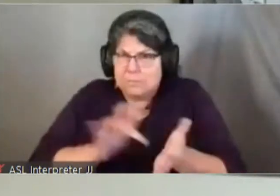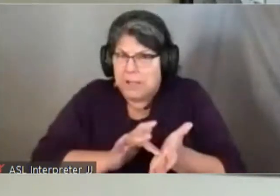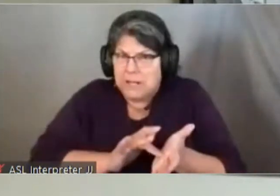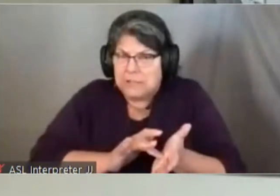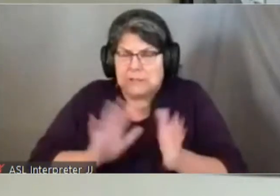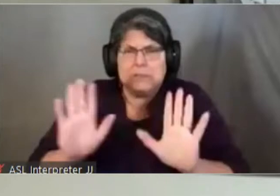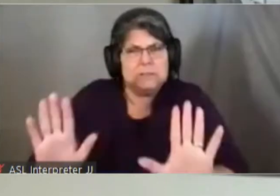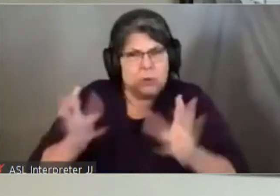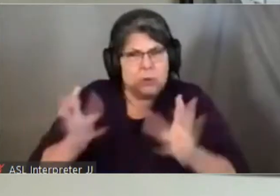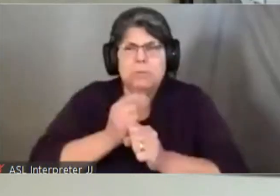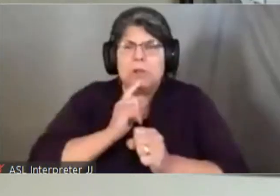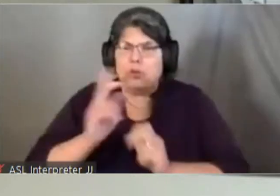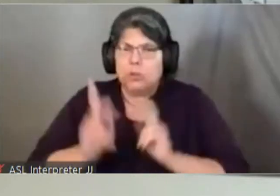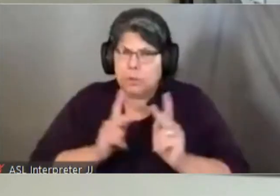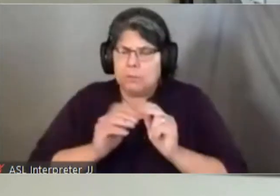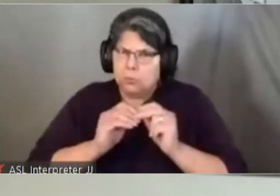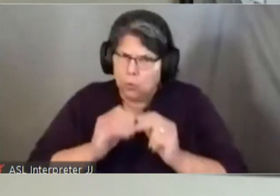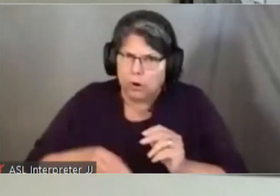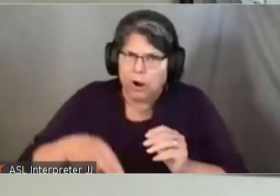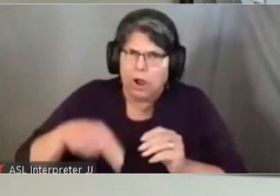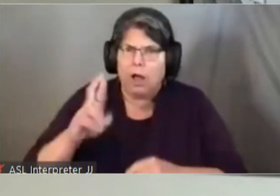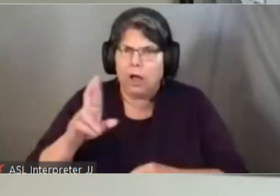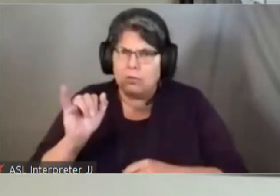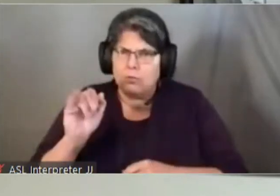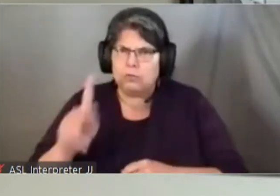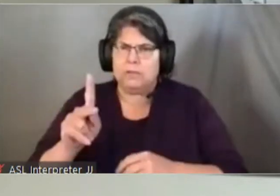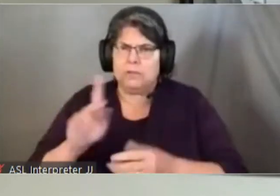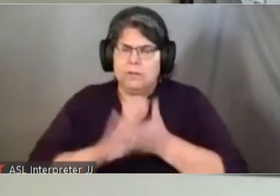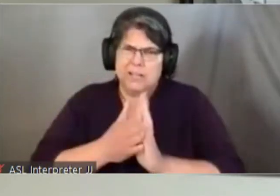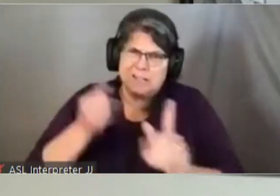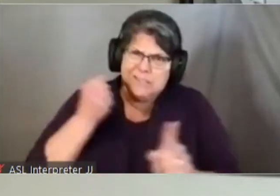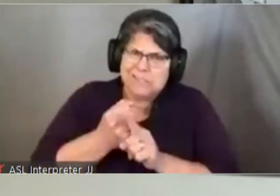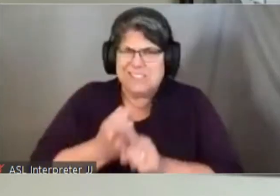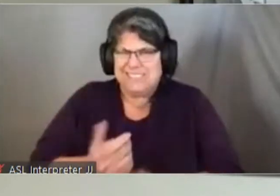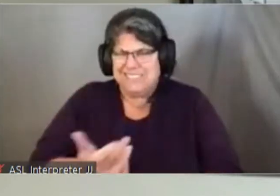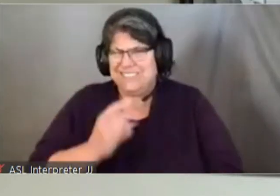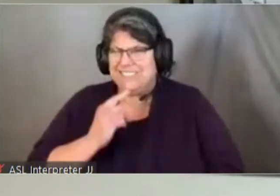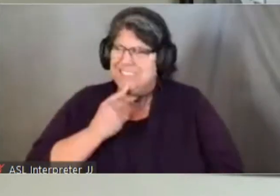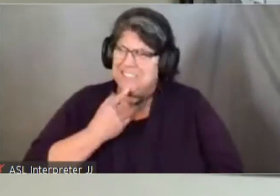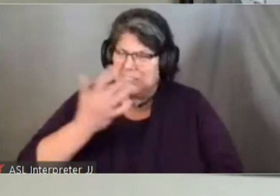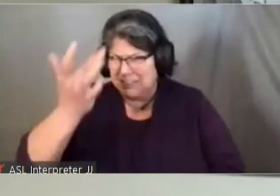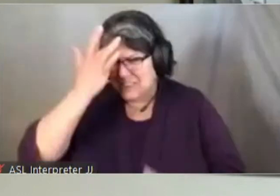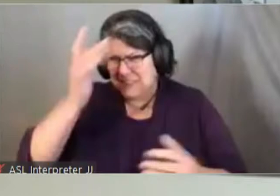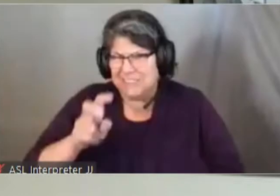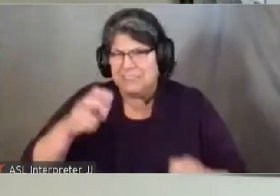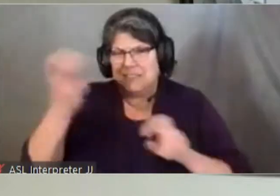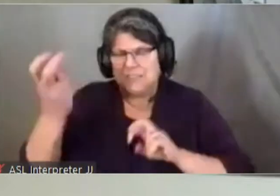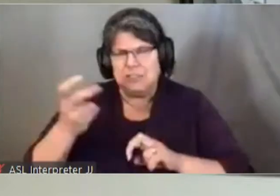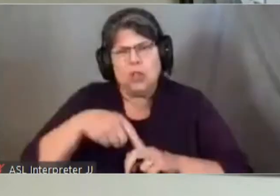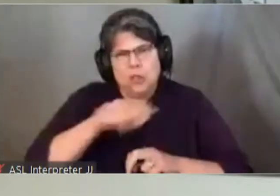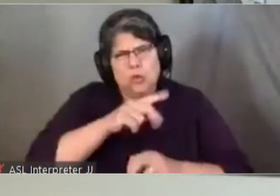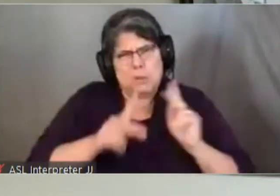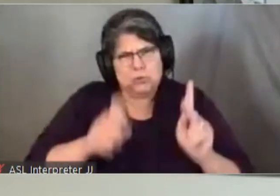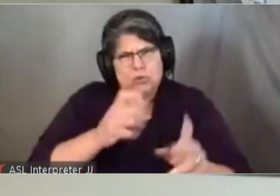that those people who are higher at risk of getting severely ill are getting their vaccines first.